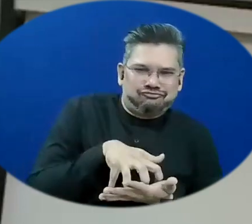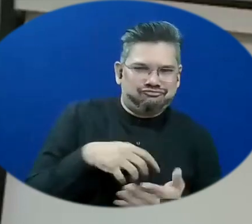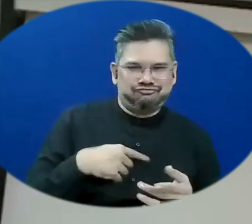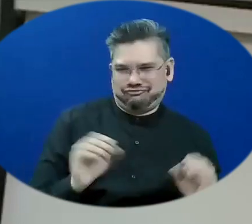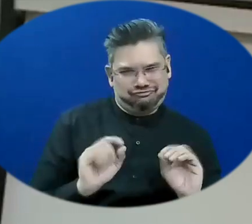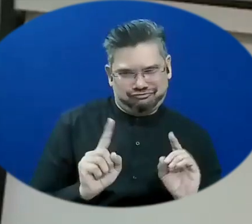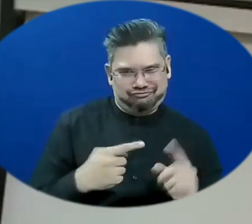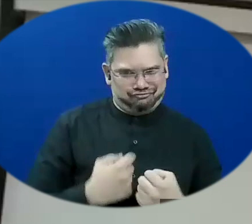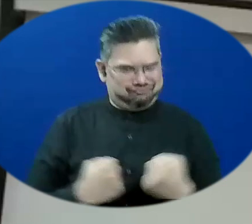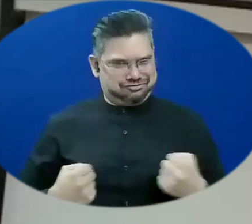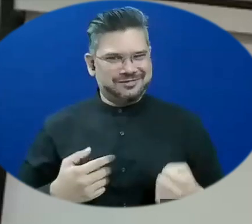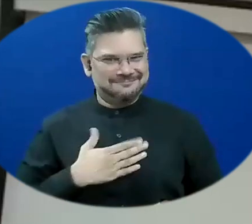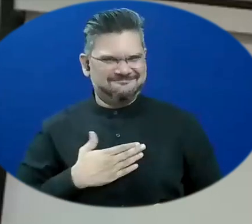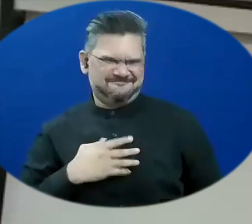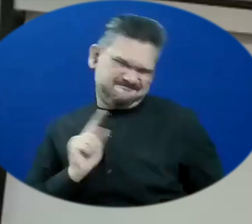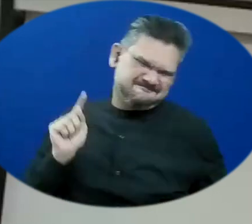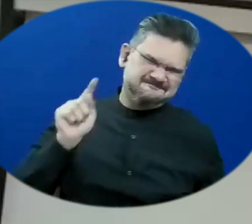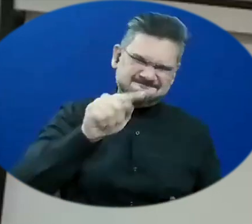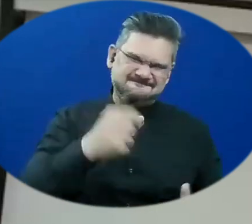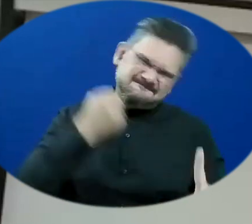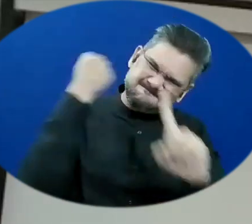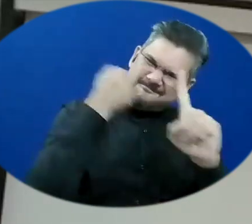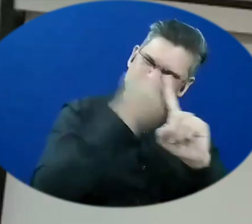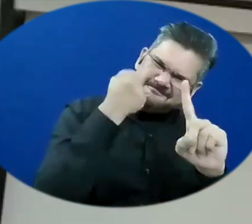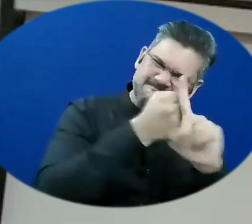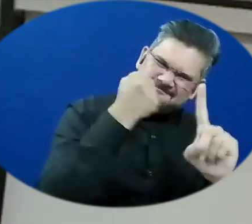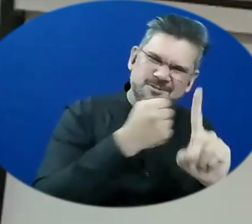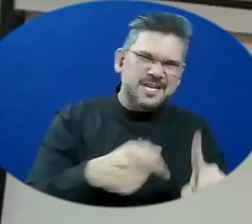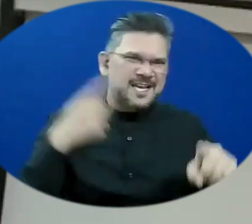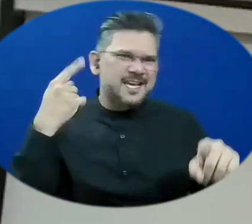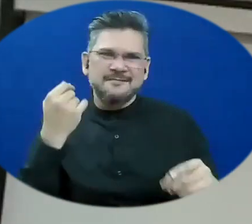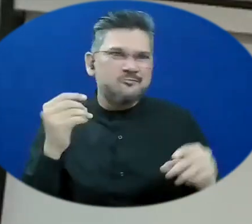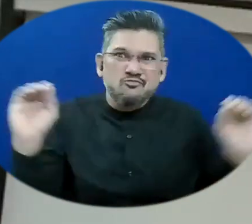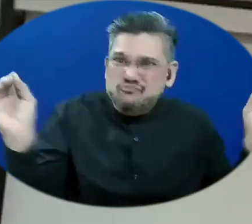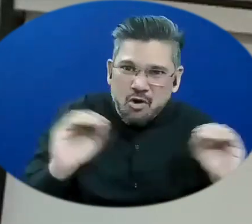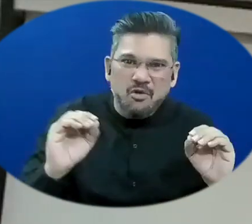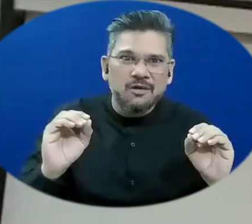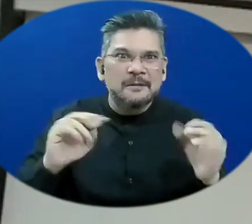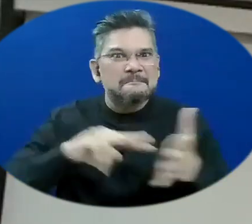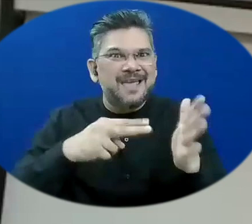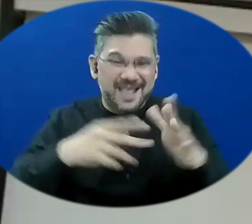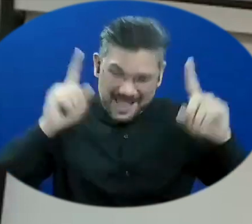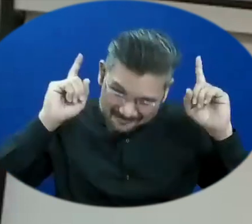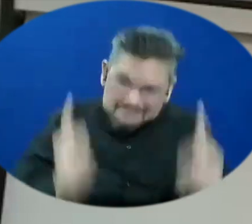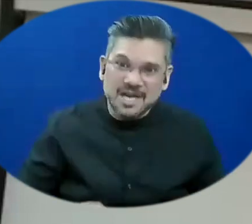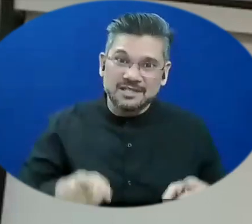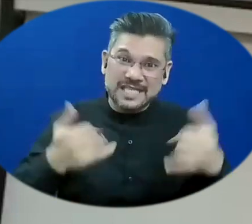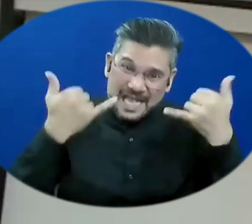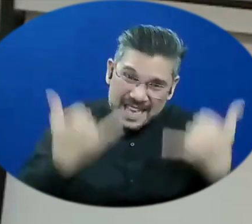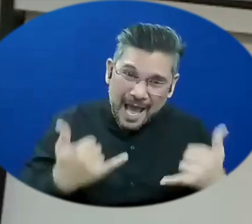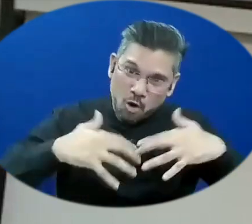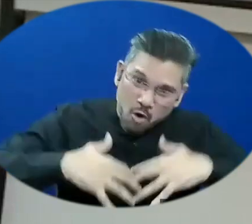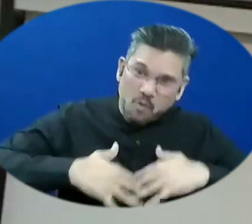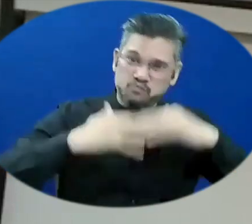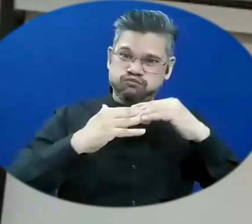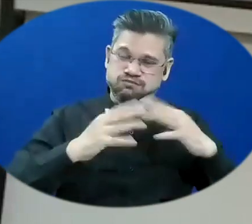saying, if it doesn't exist, it needs to start being built. We need to start creating systems.